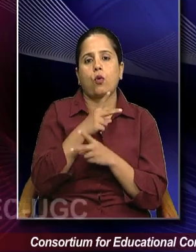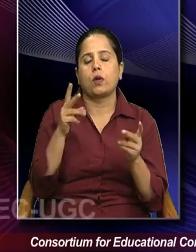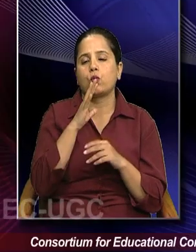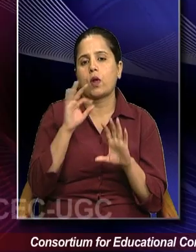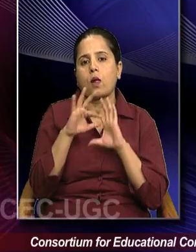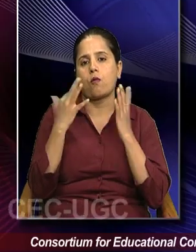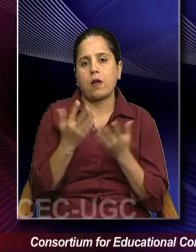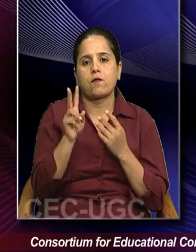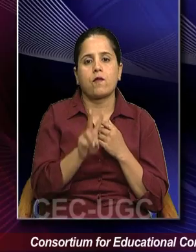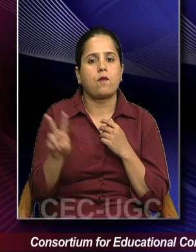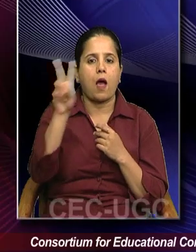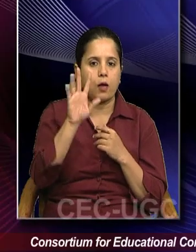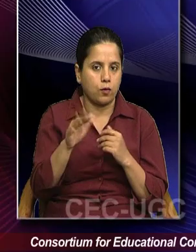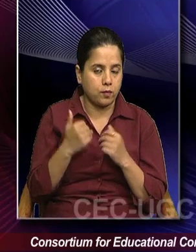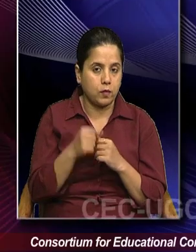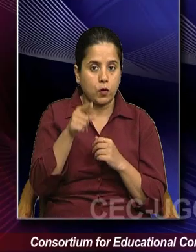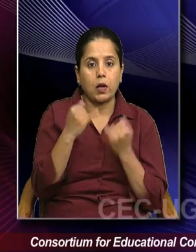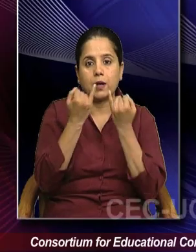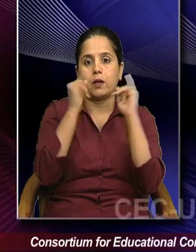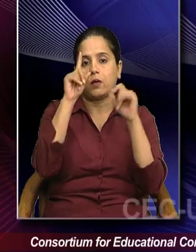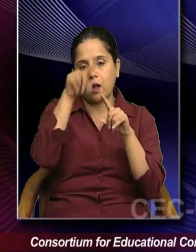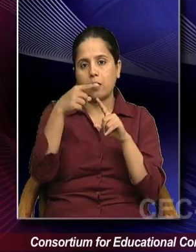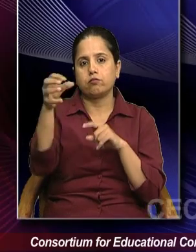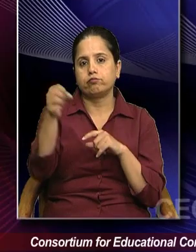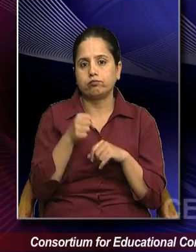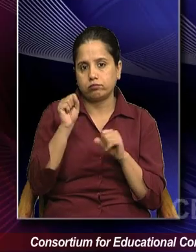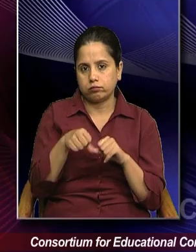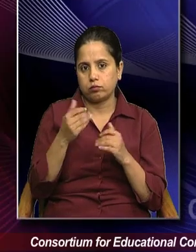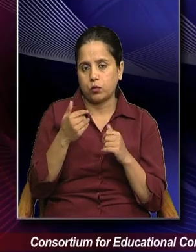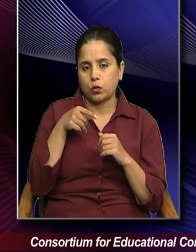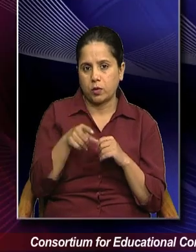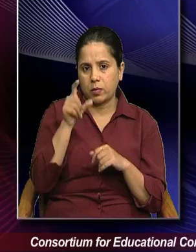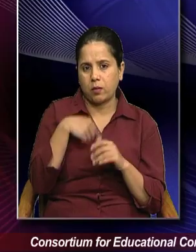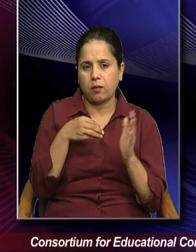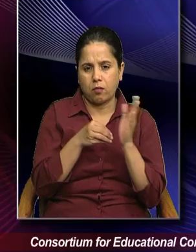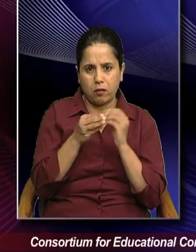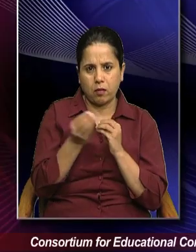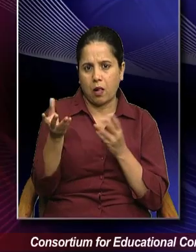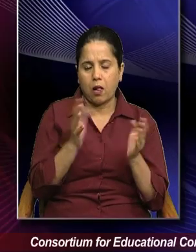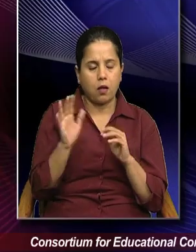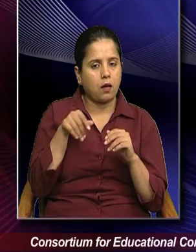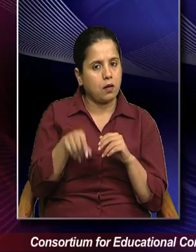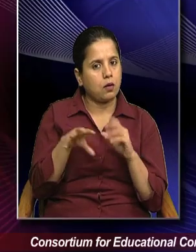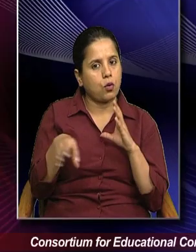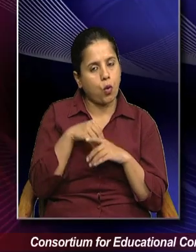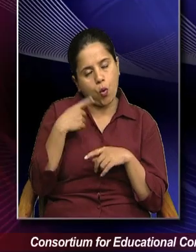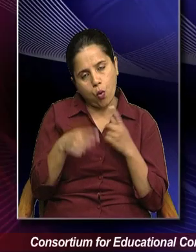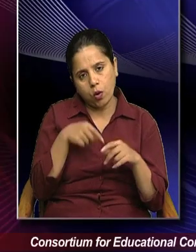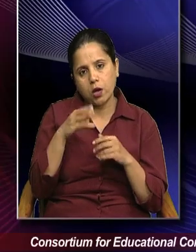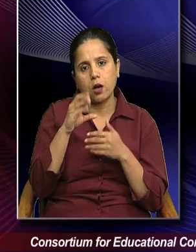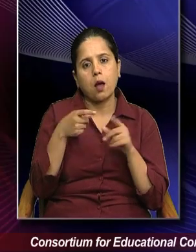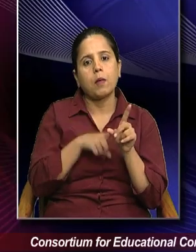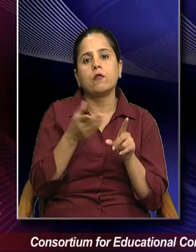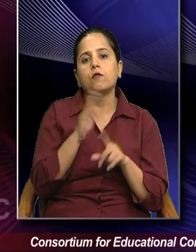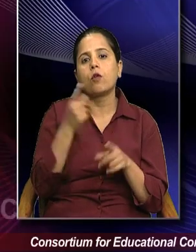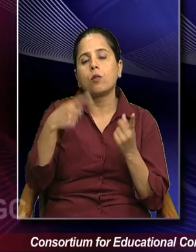world value. Get independent expert quotes. To avoid bias and add credibility, always seek commentary